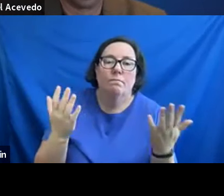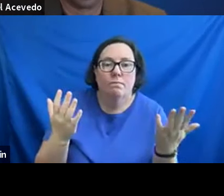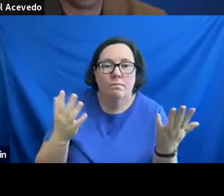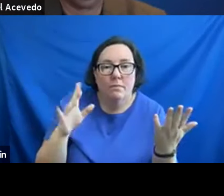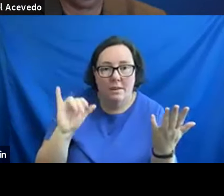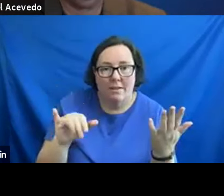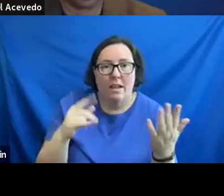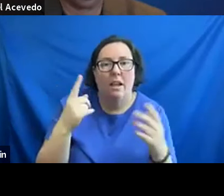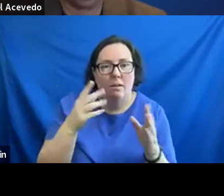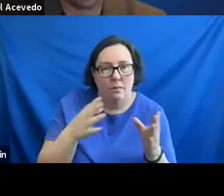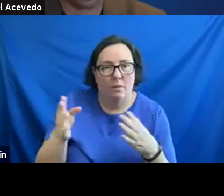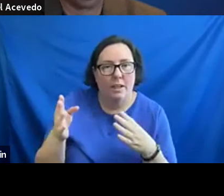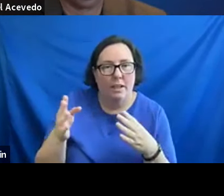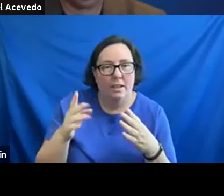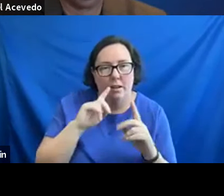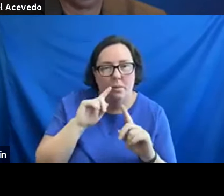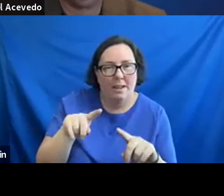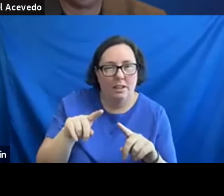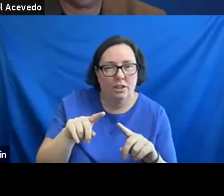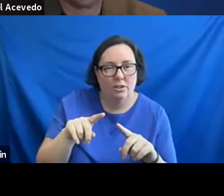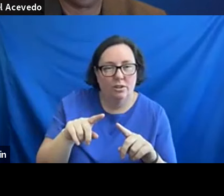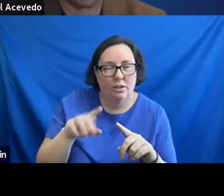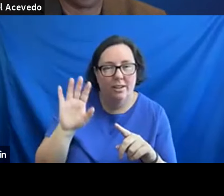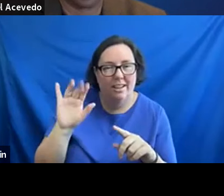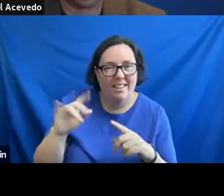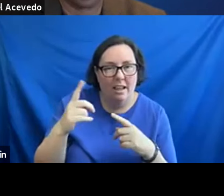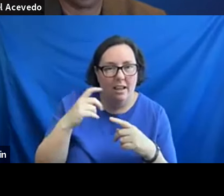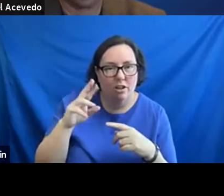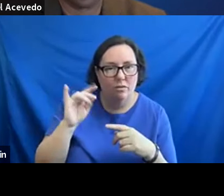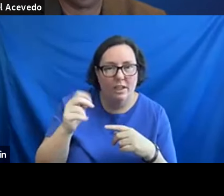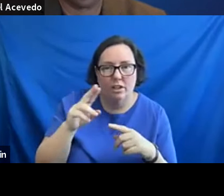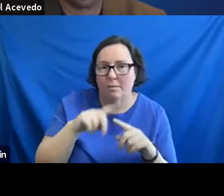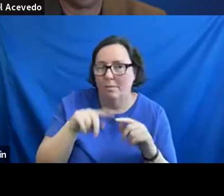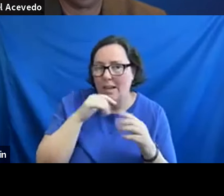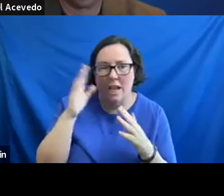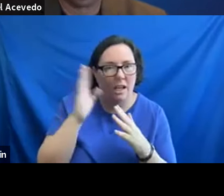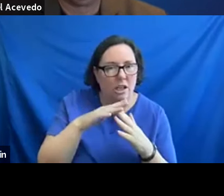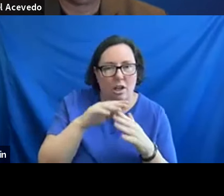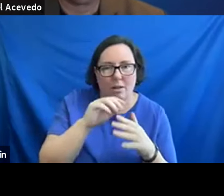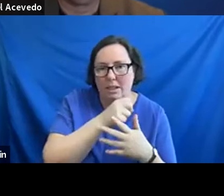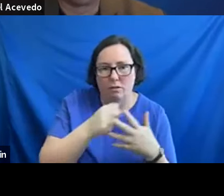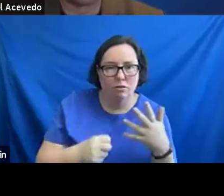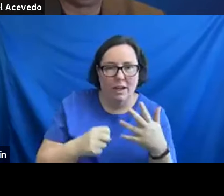That's a way to answer the rigor without doing top-down selection.